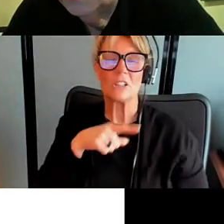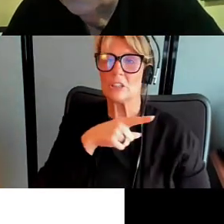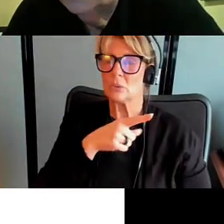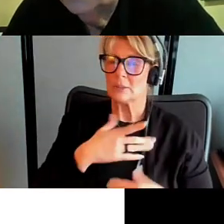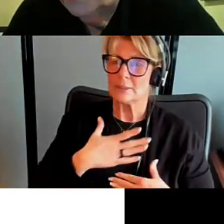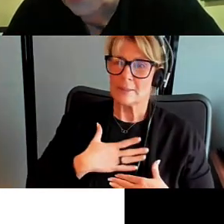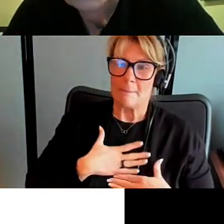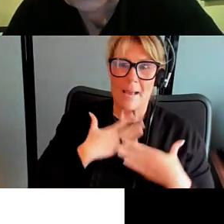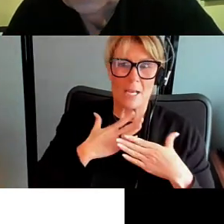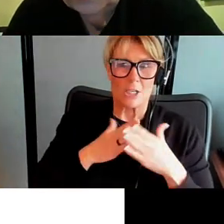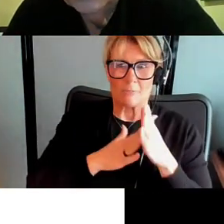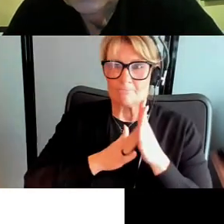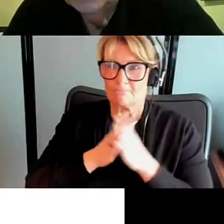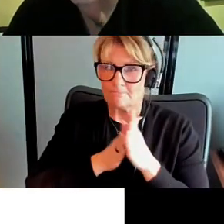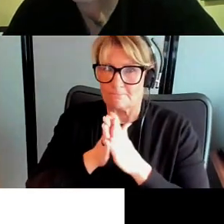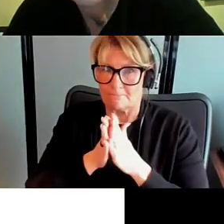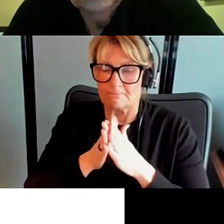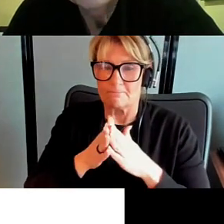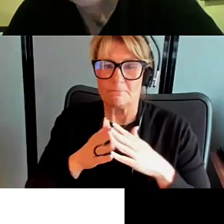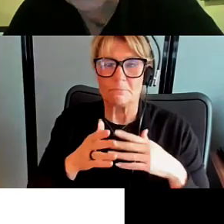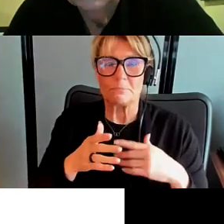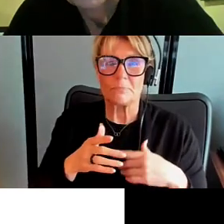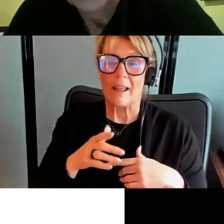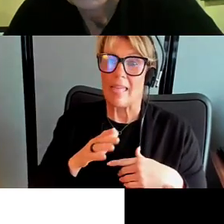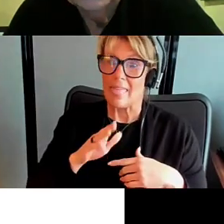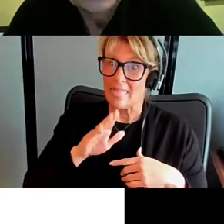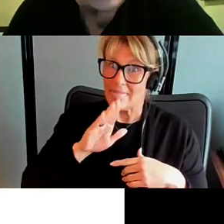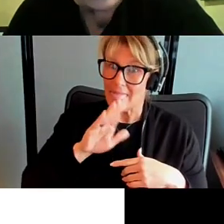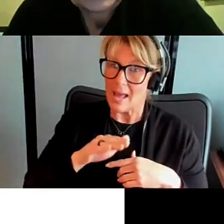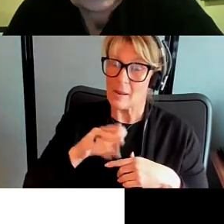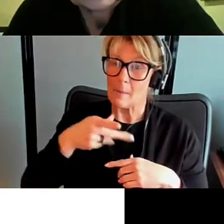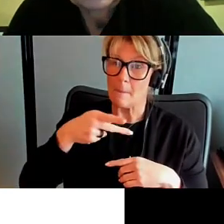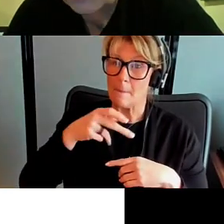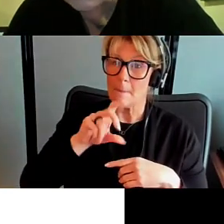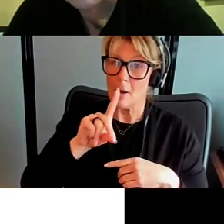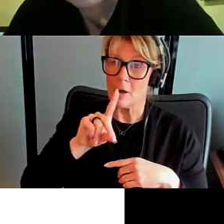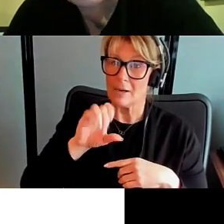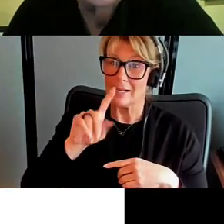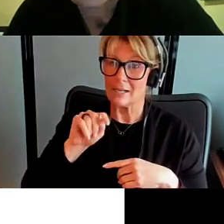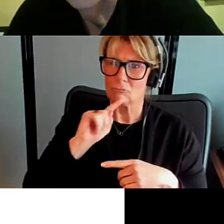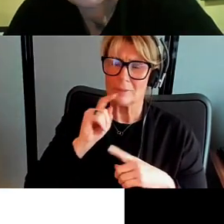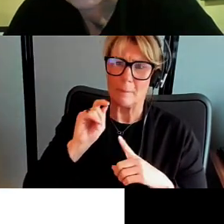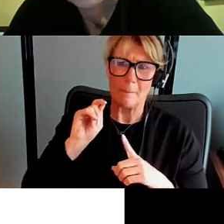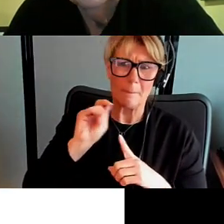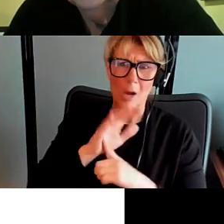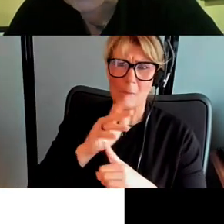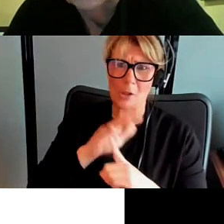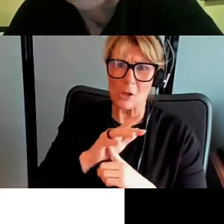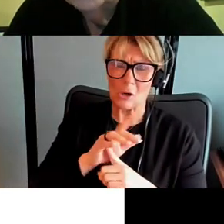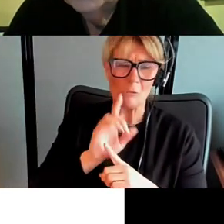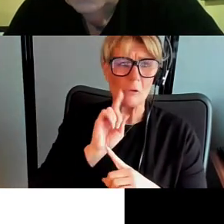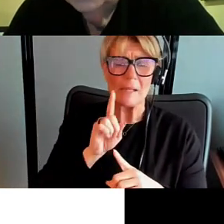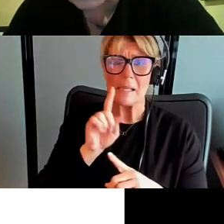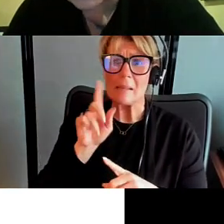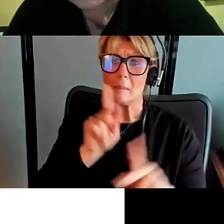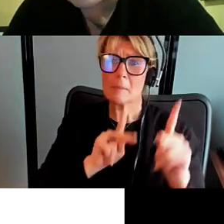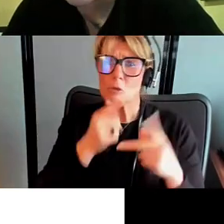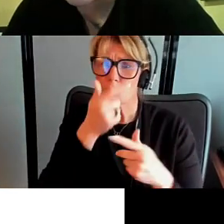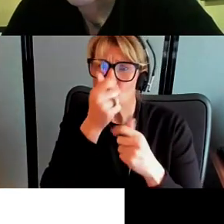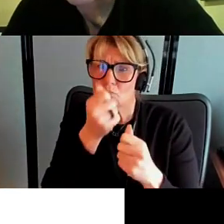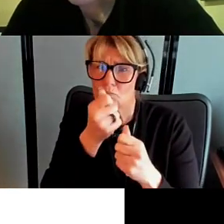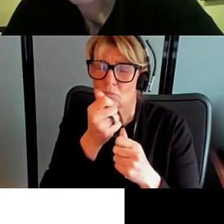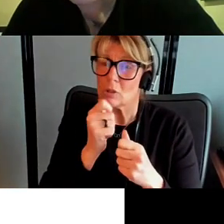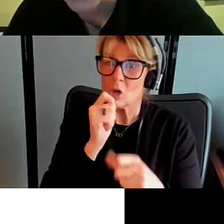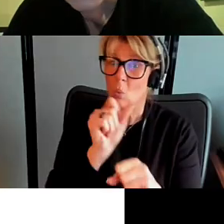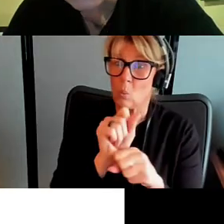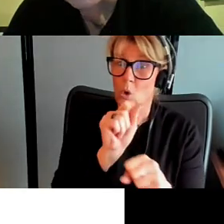In terms of popularity, that was very popular, especially with people who aren't even in the field, because